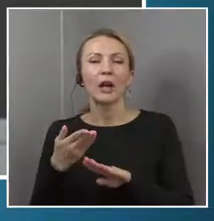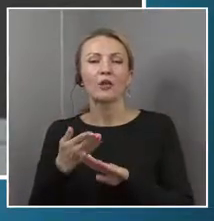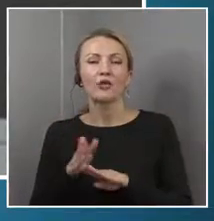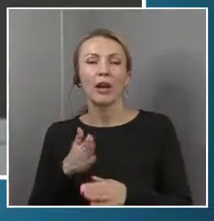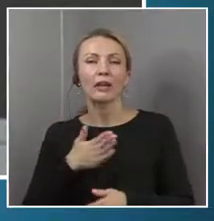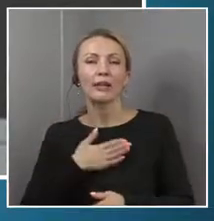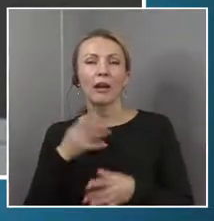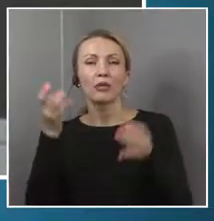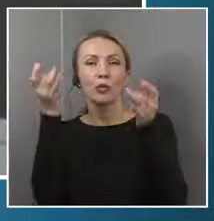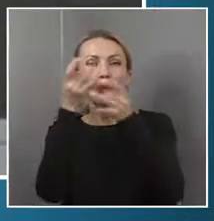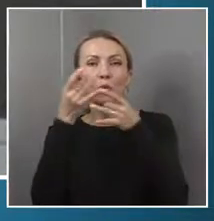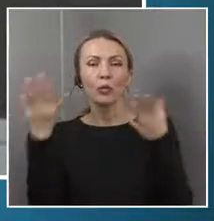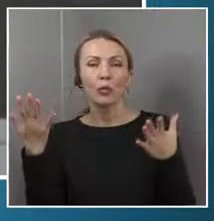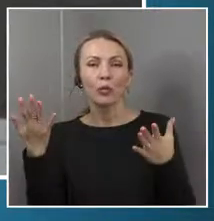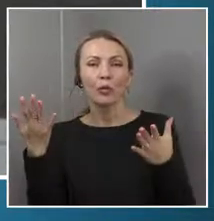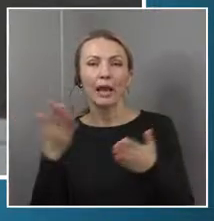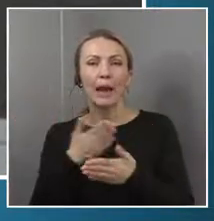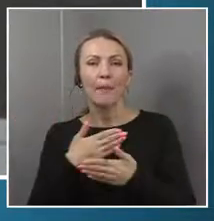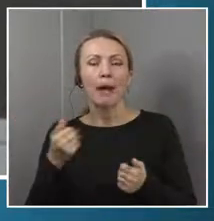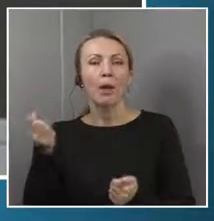So 1,000 times cheaper